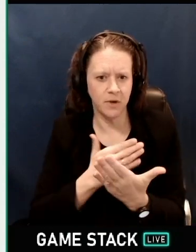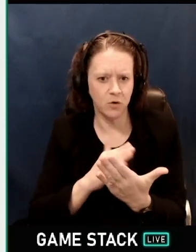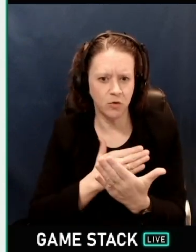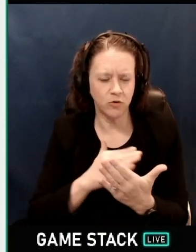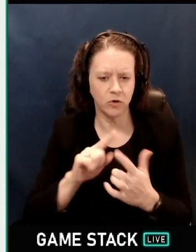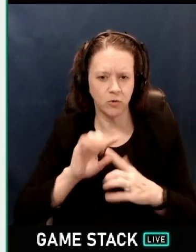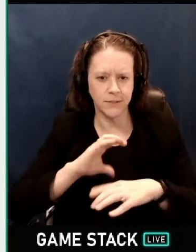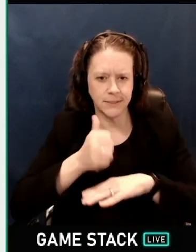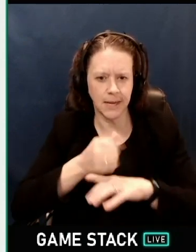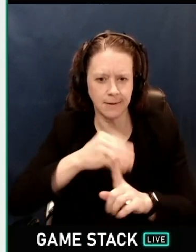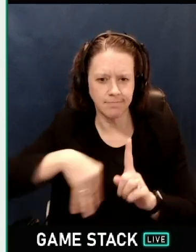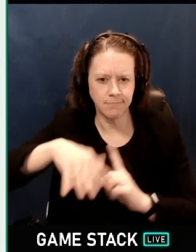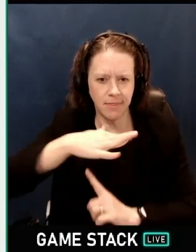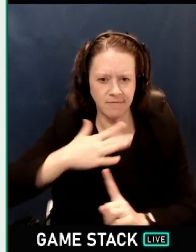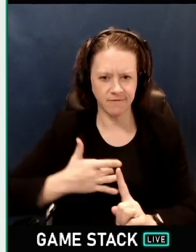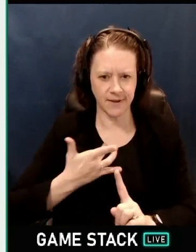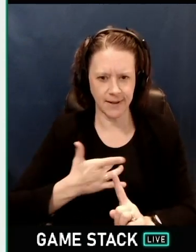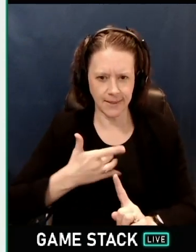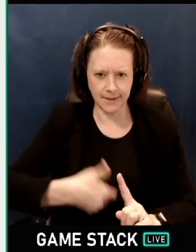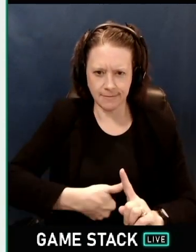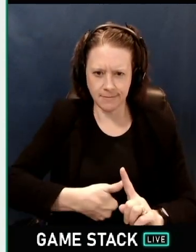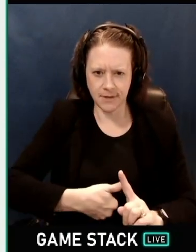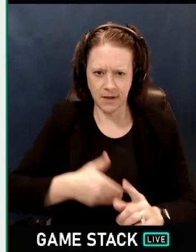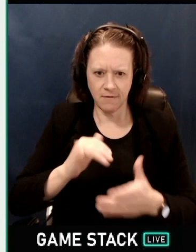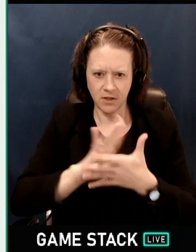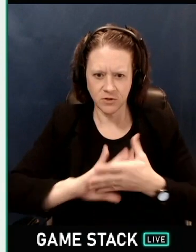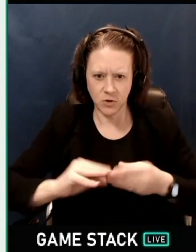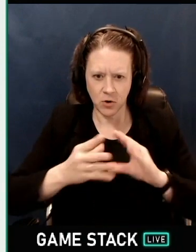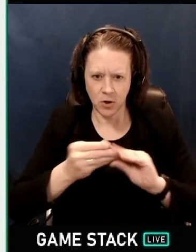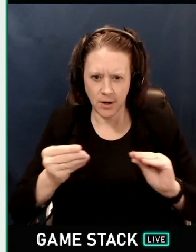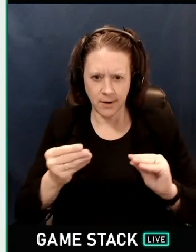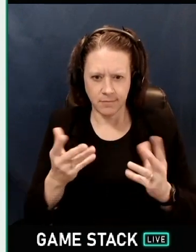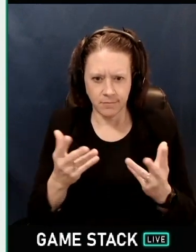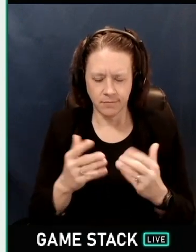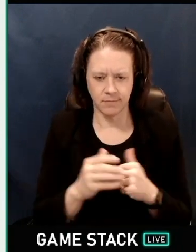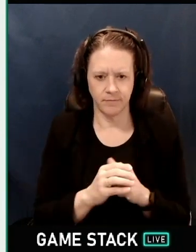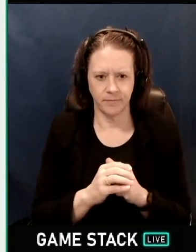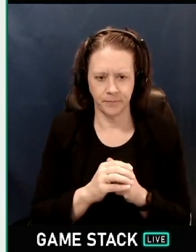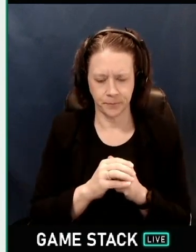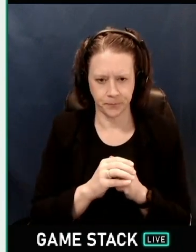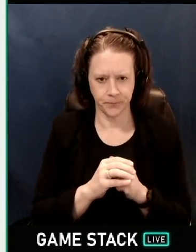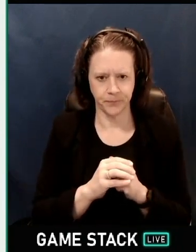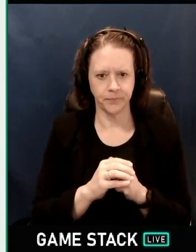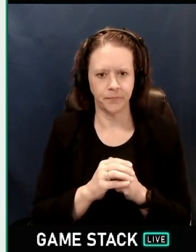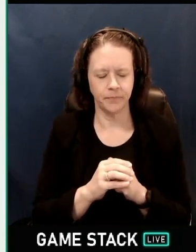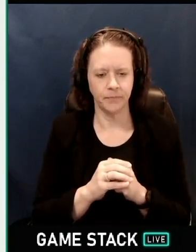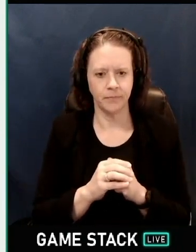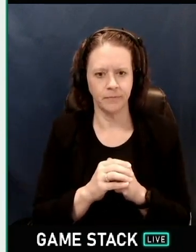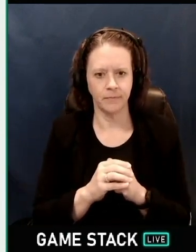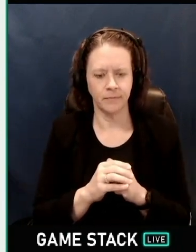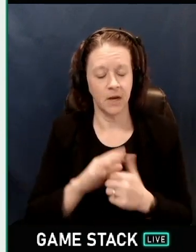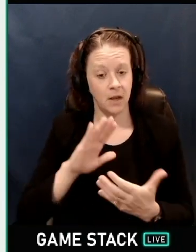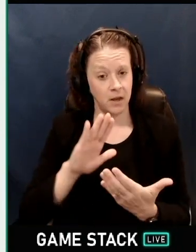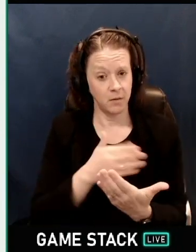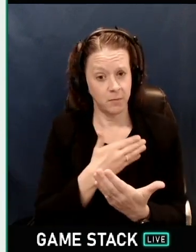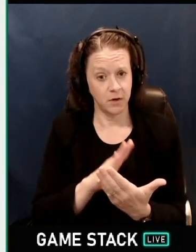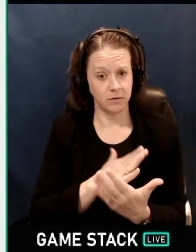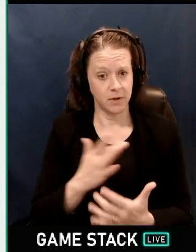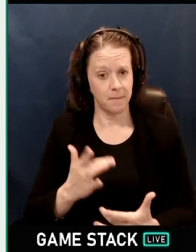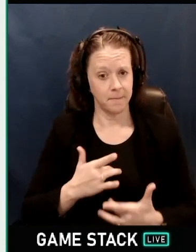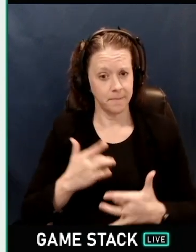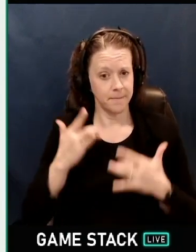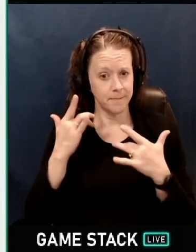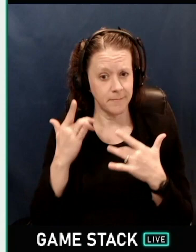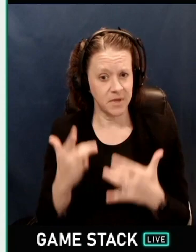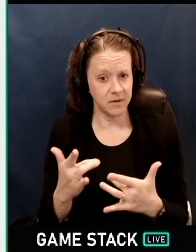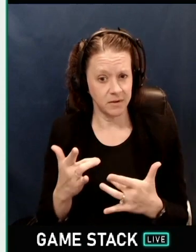the story that you're trying to tell. So generally, music is relegated